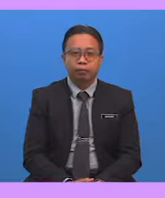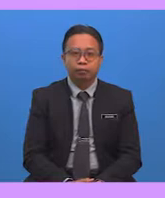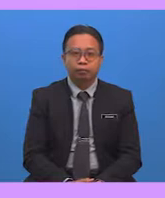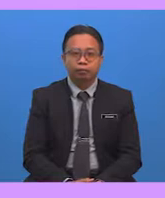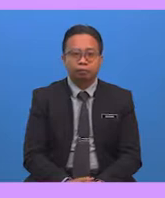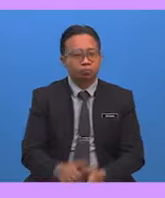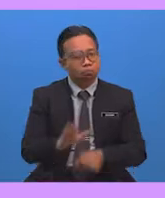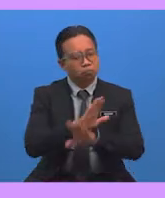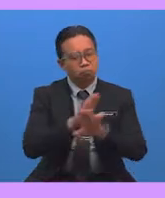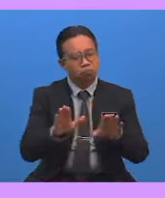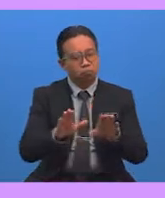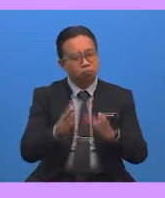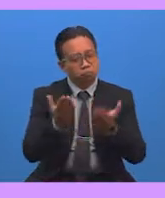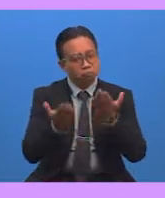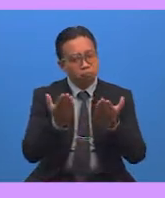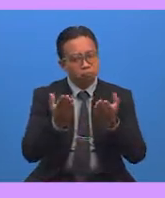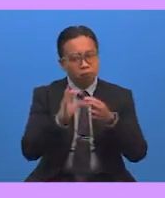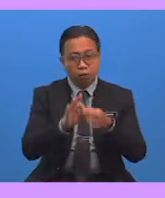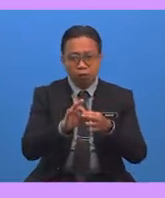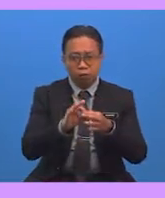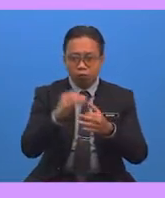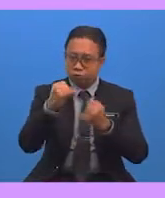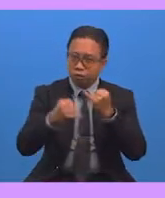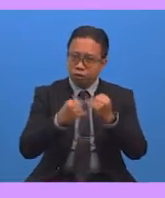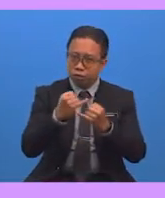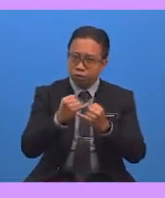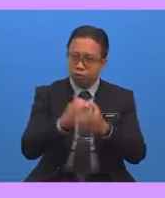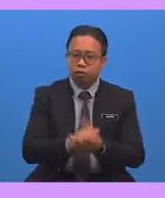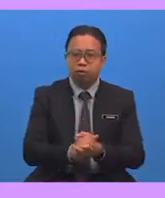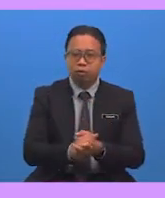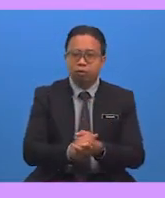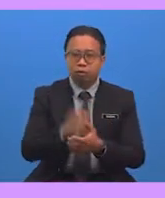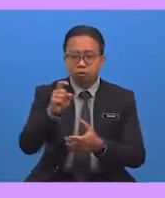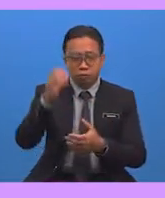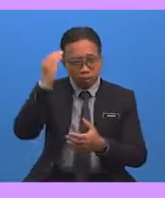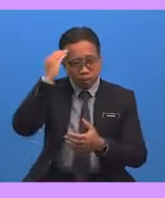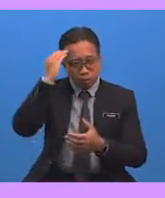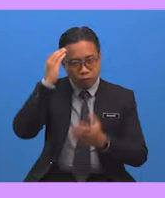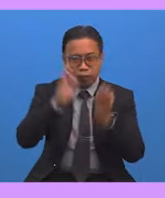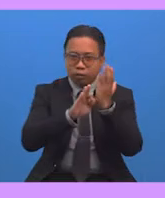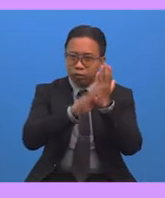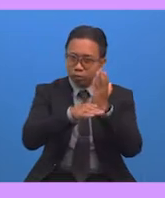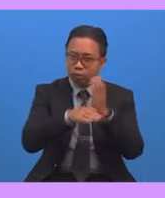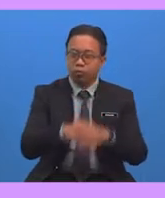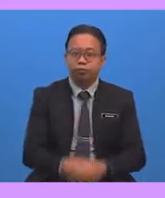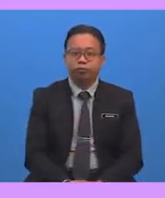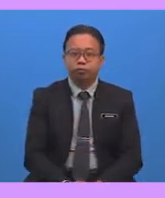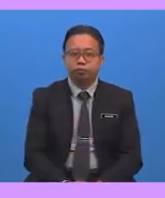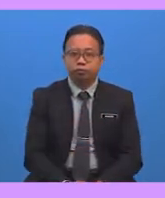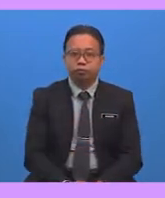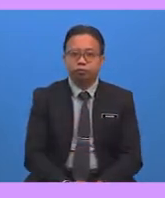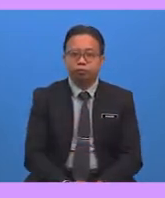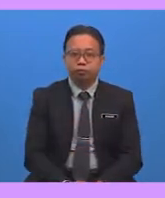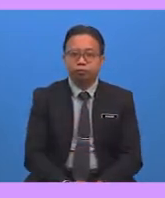It's not a guarantee of success. Need to consider other factors too. Now we